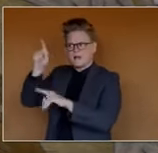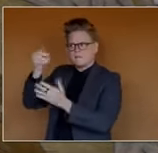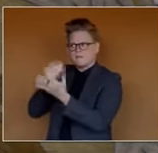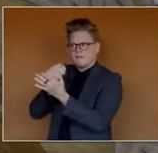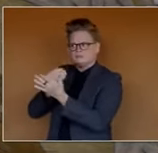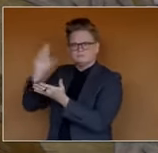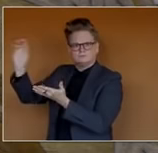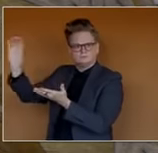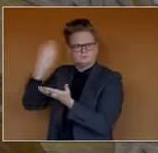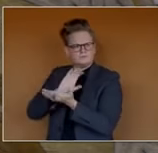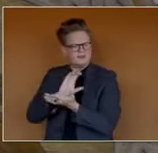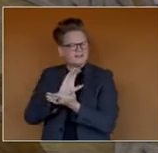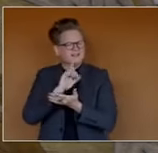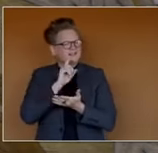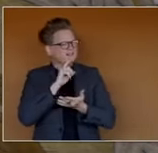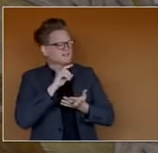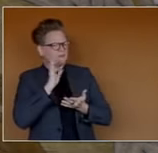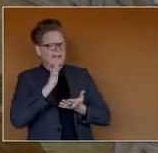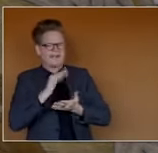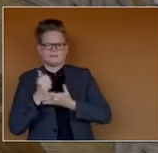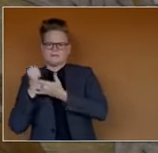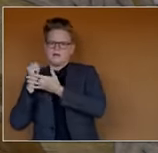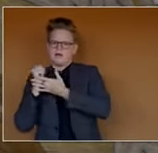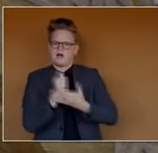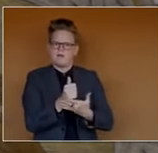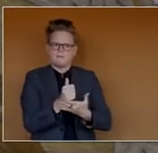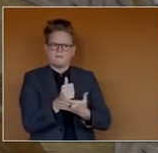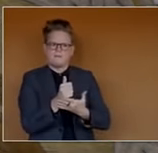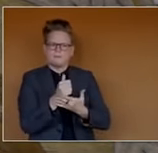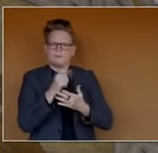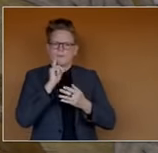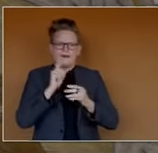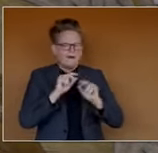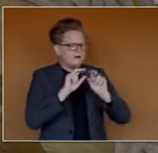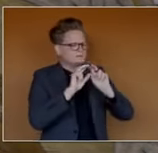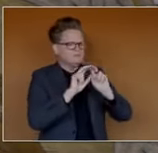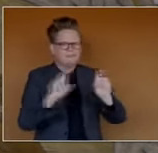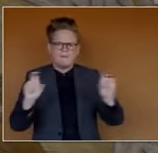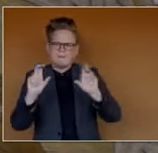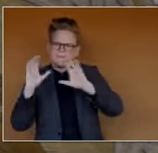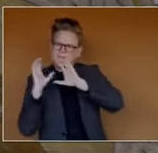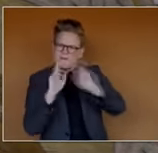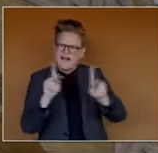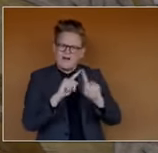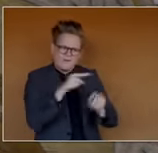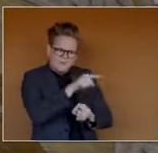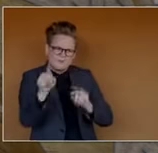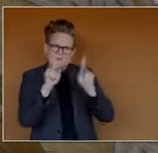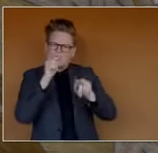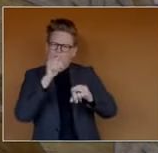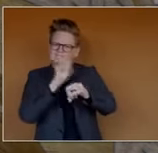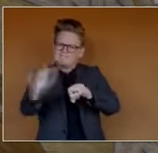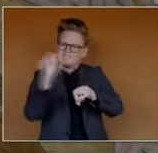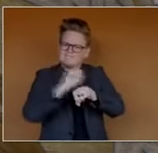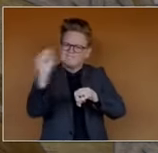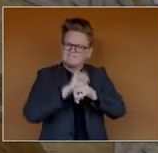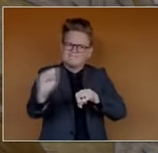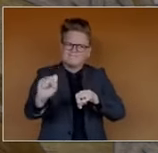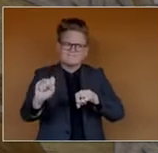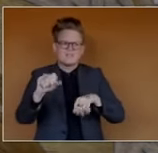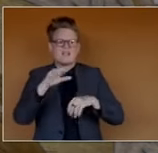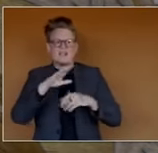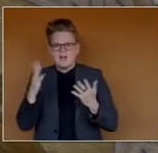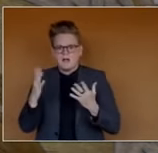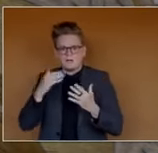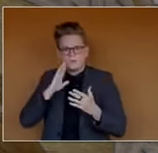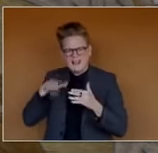money that is going to go back into people's pockets today. But over the next few weeks, you're going to be hearing about the foundation that